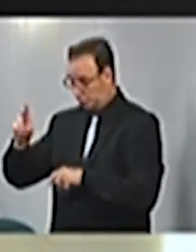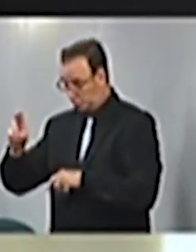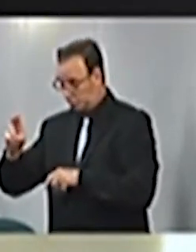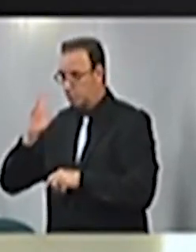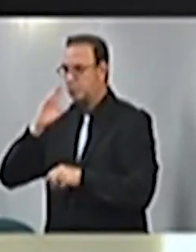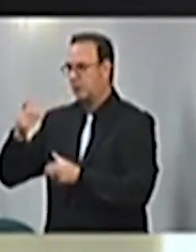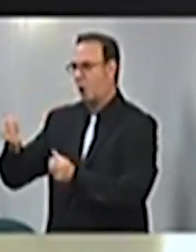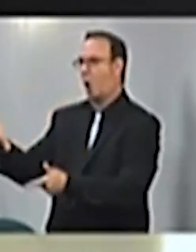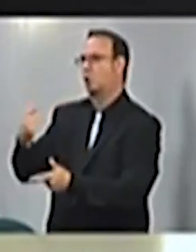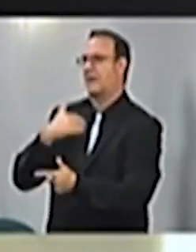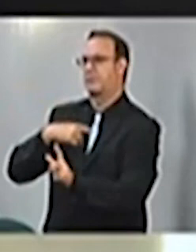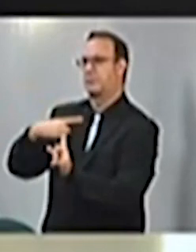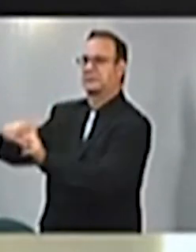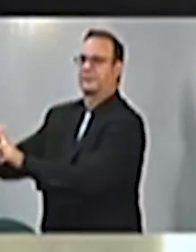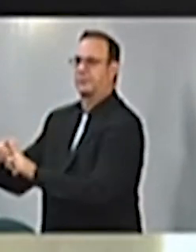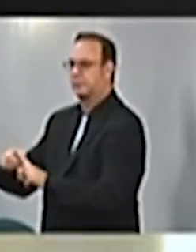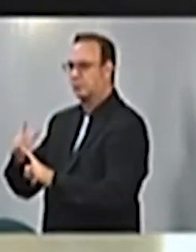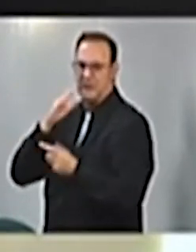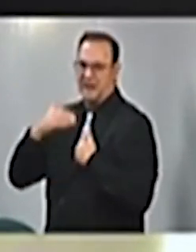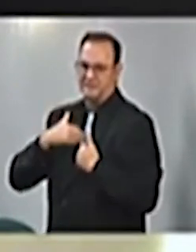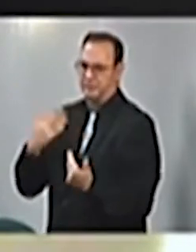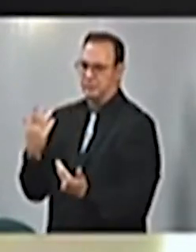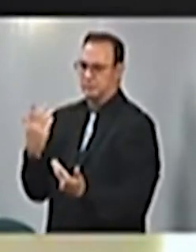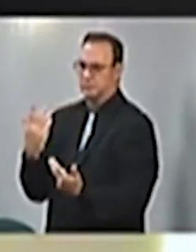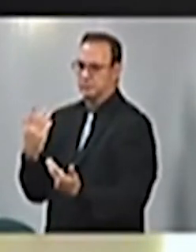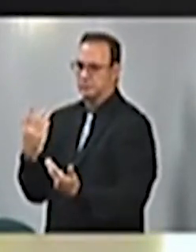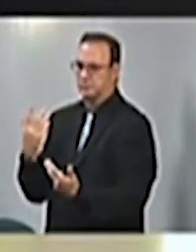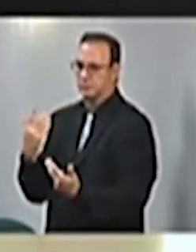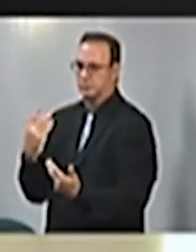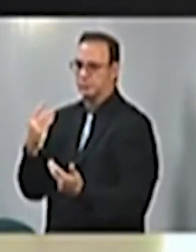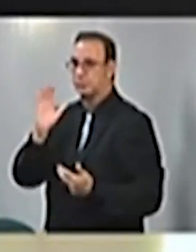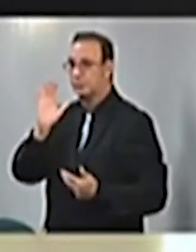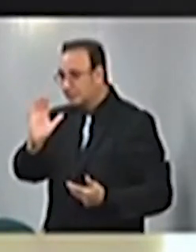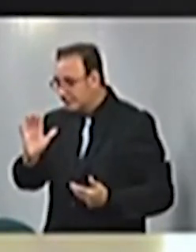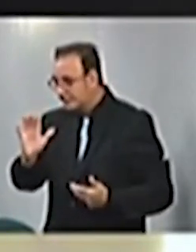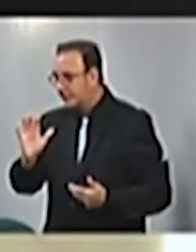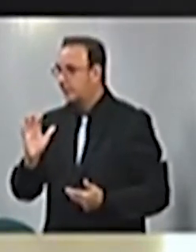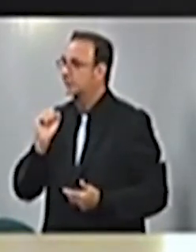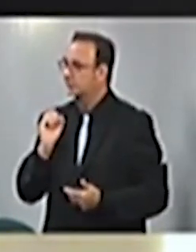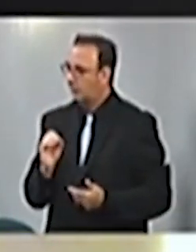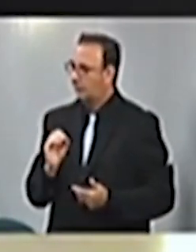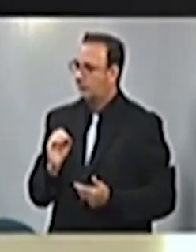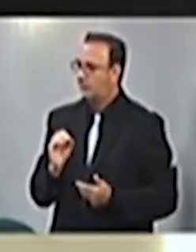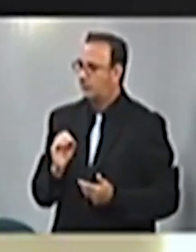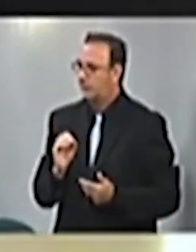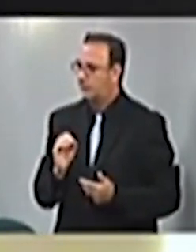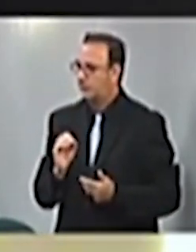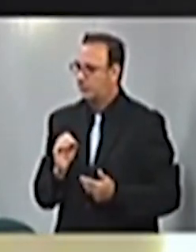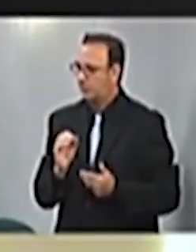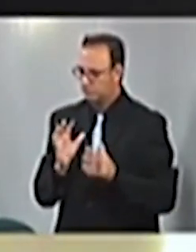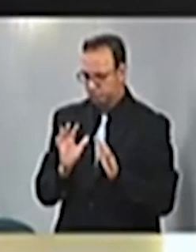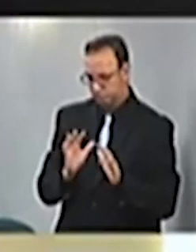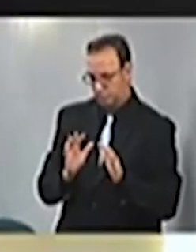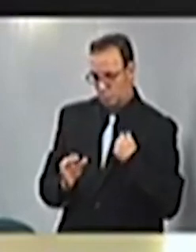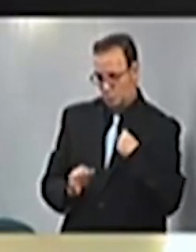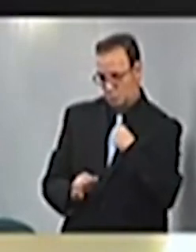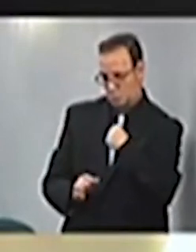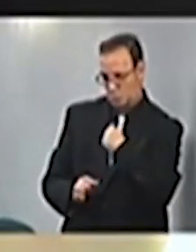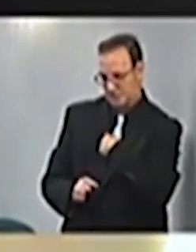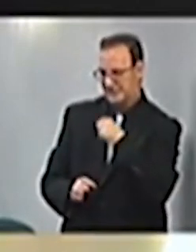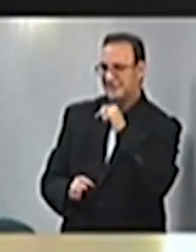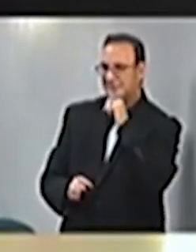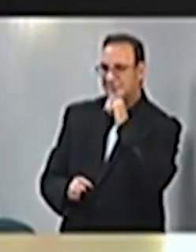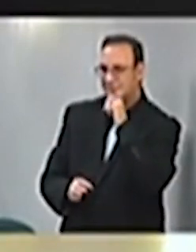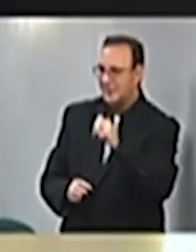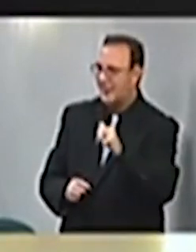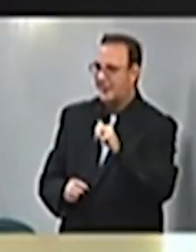that we're basically not experienced about what it means to track a disease by